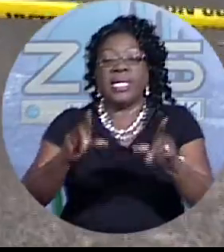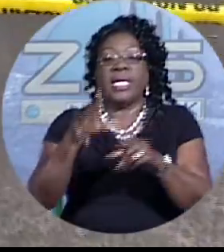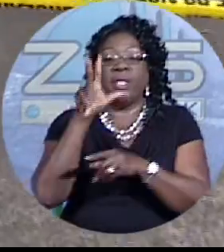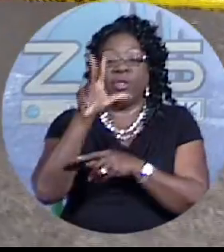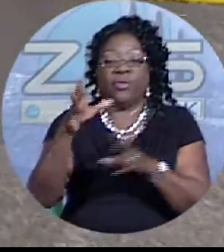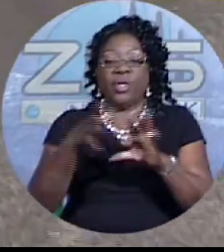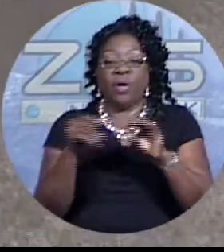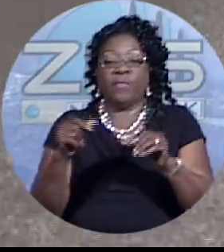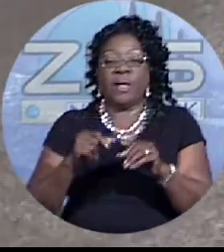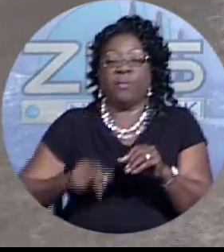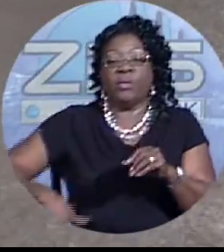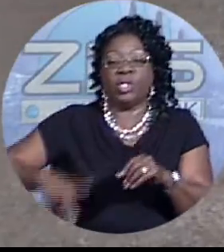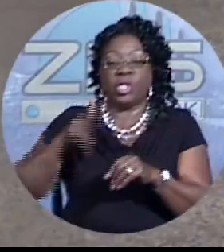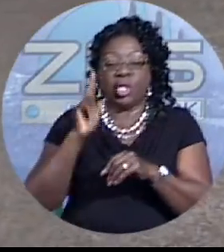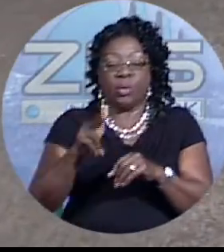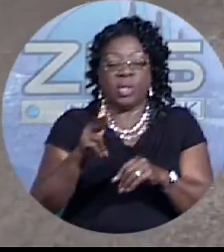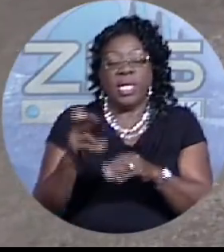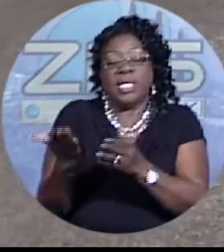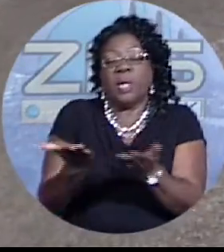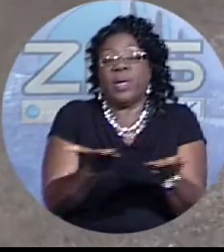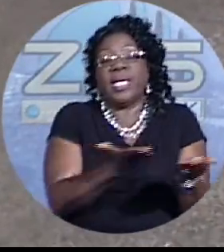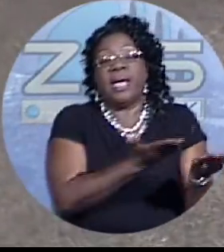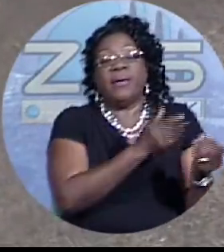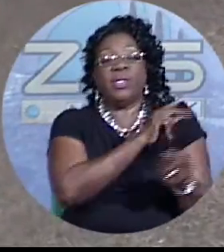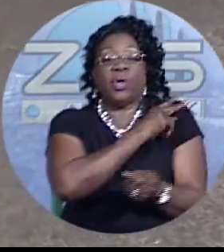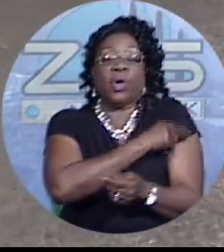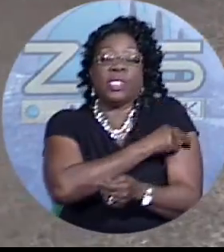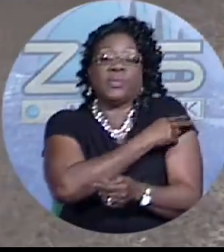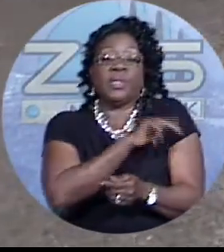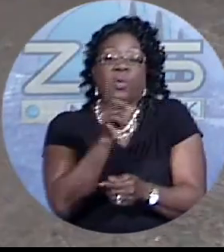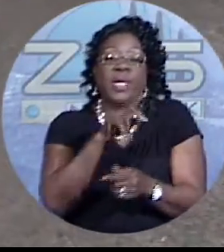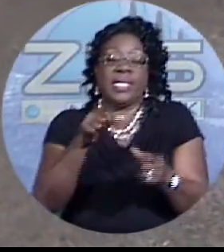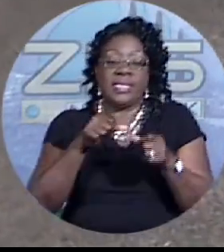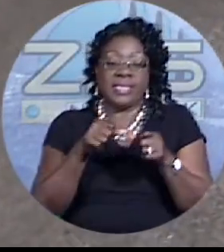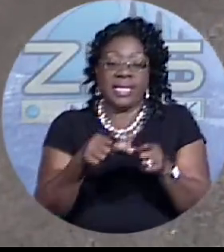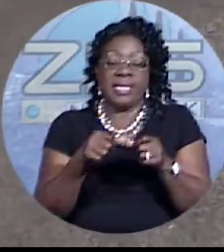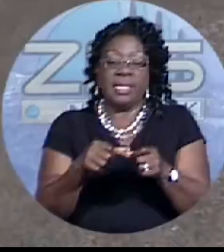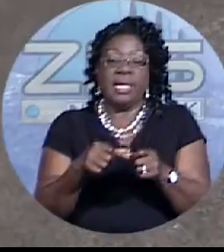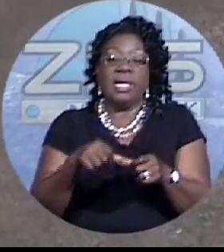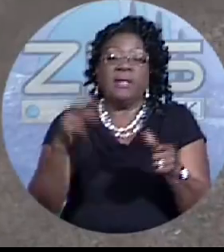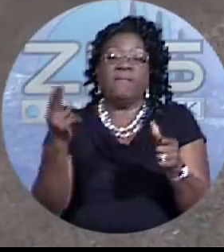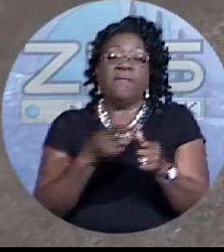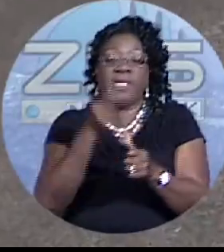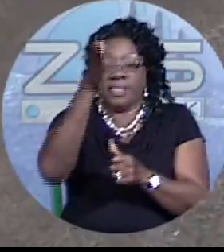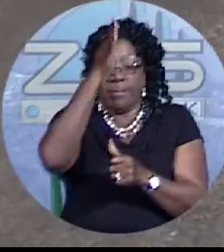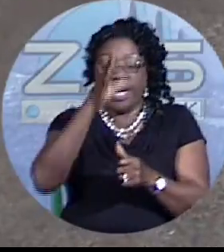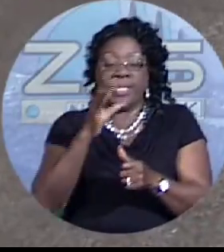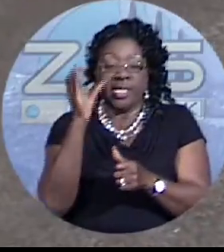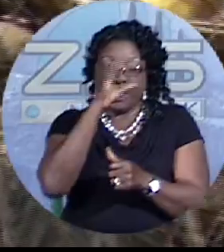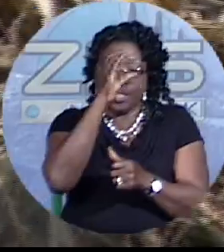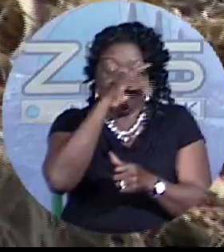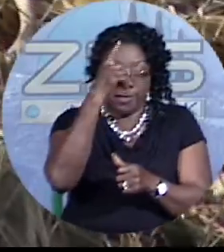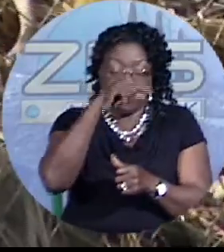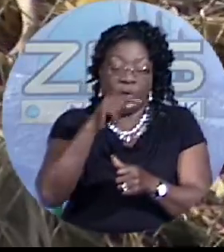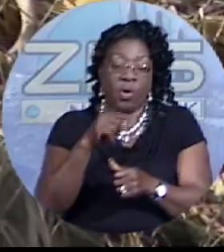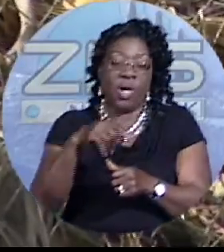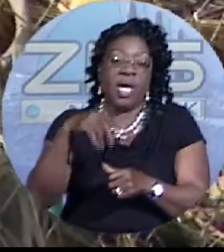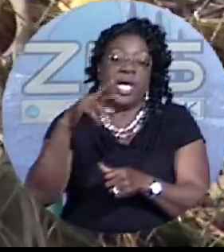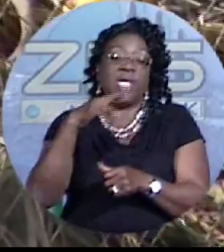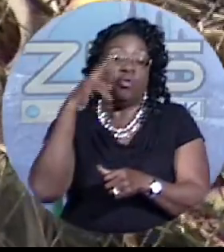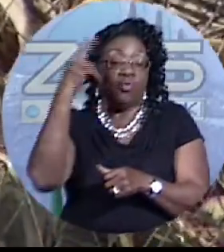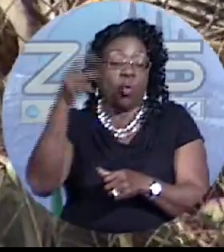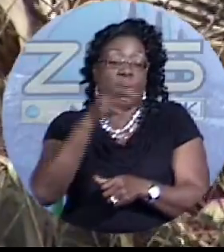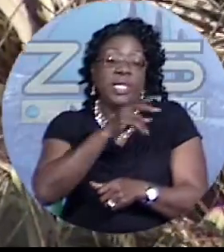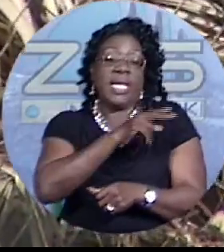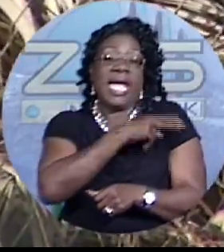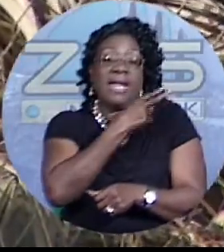were transported to hospital where they are detained in stable condition. The first suspect is 20-year-old Rolly Anthony Henfield, otherwise